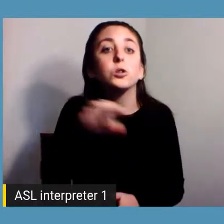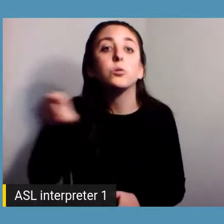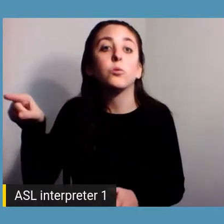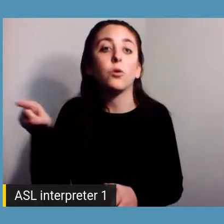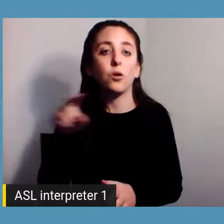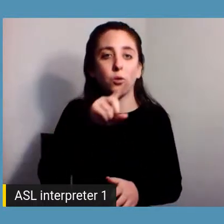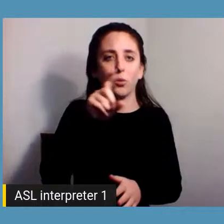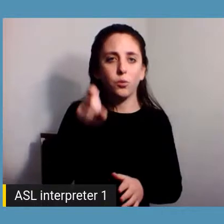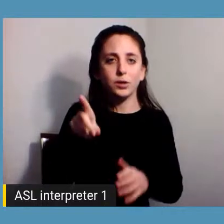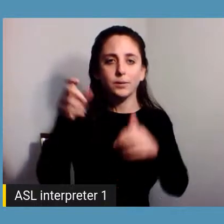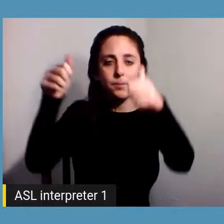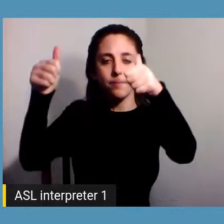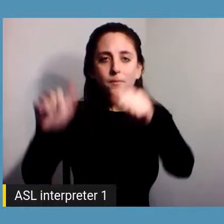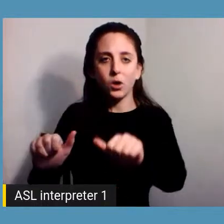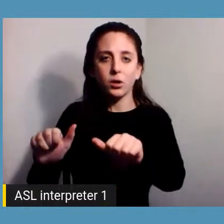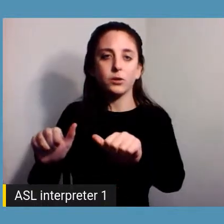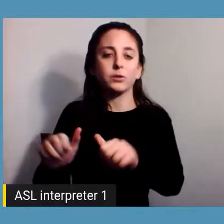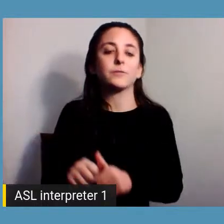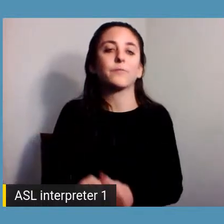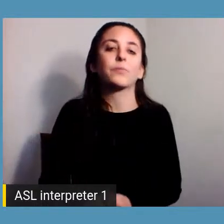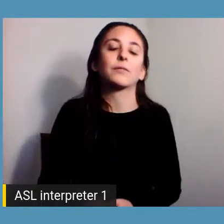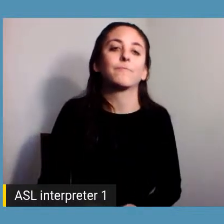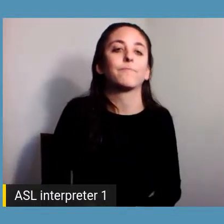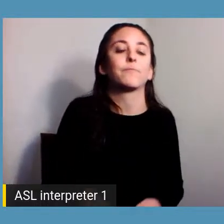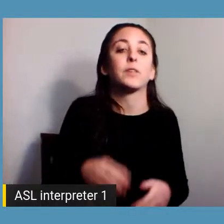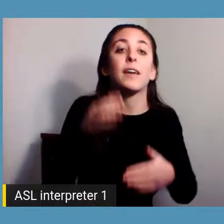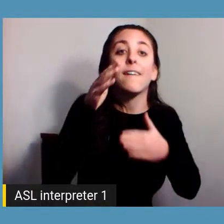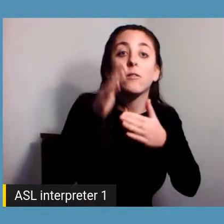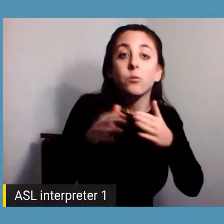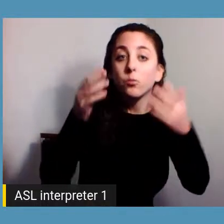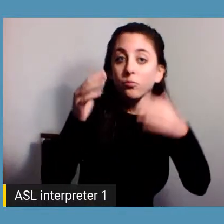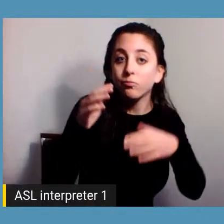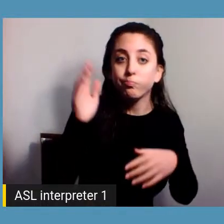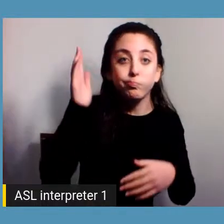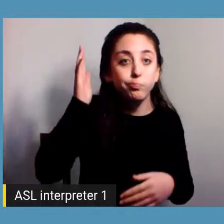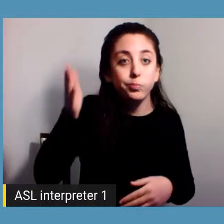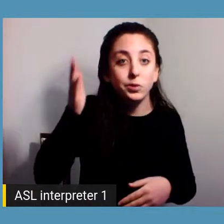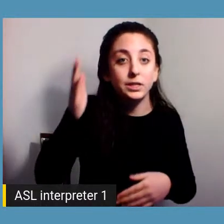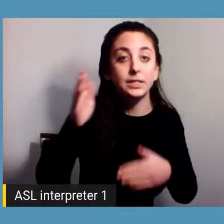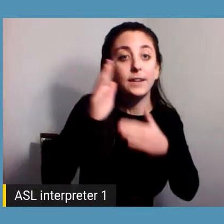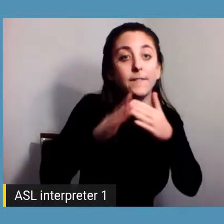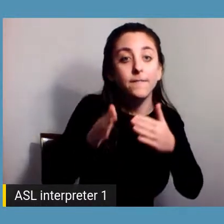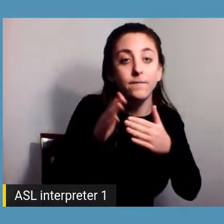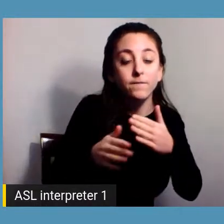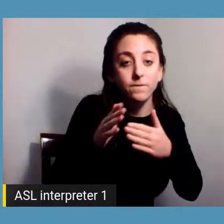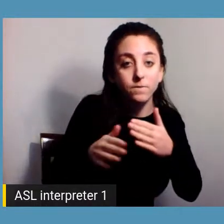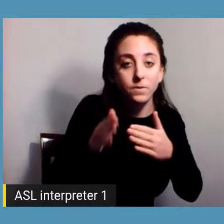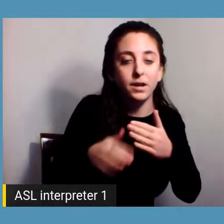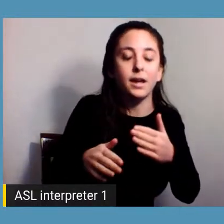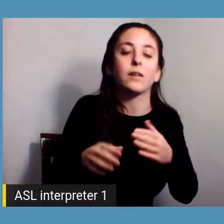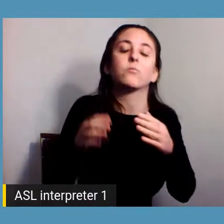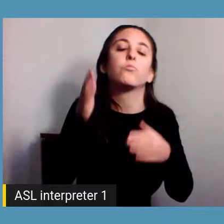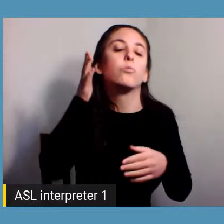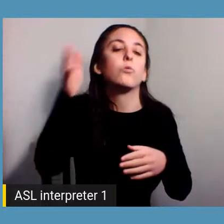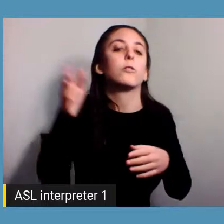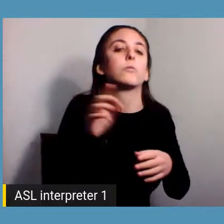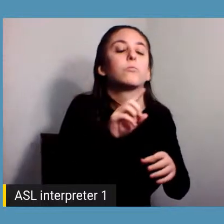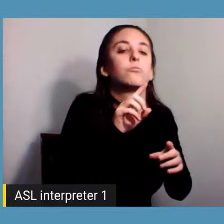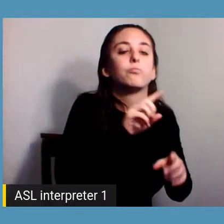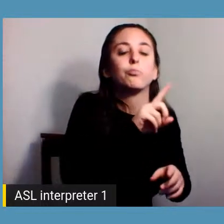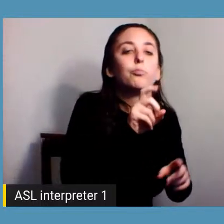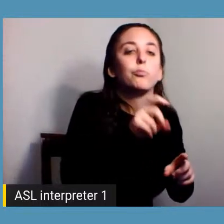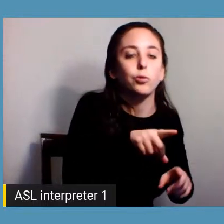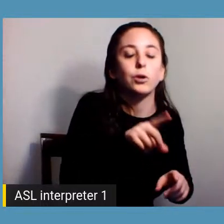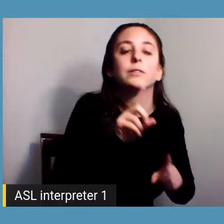presenter today, which will be addressed at the end of the program after the presentation. Please type your questions in the chat. We'll get to as many questions as